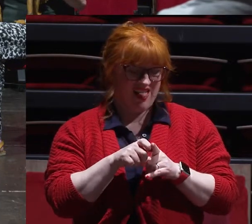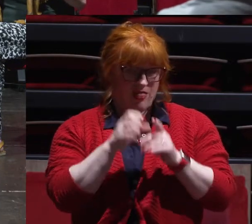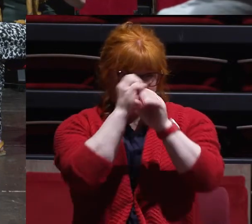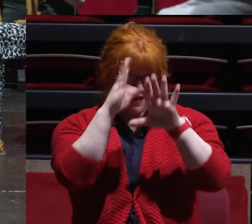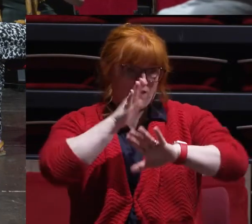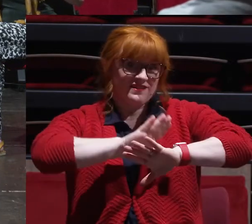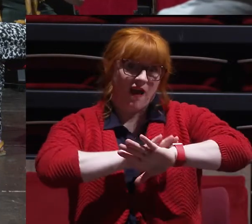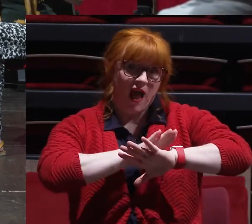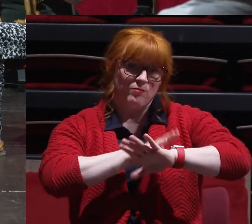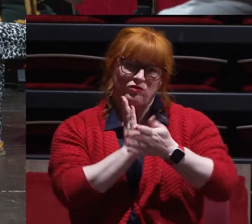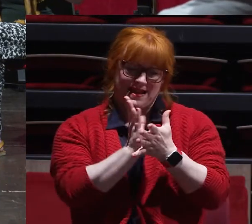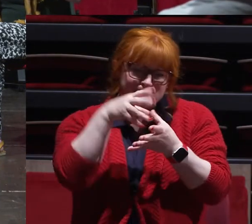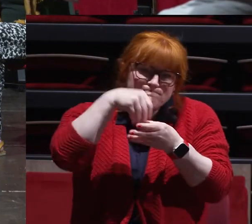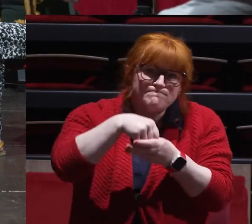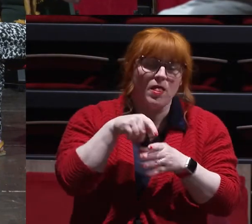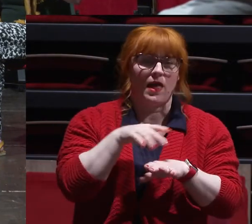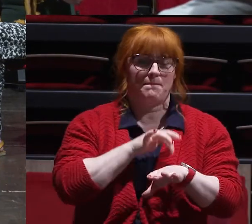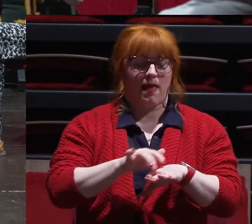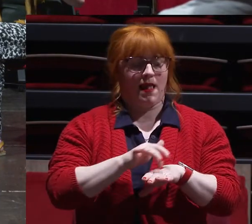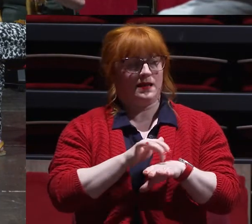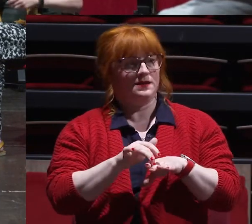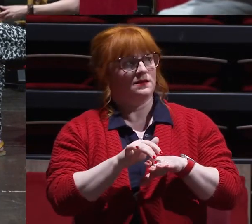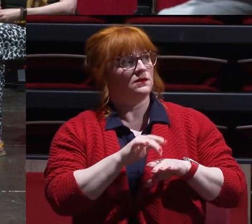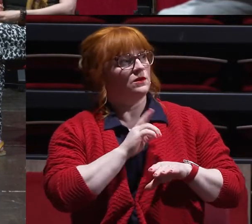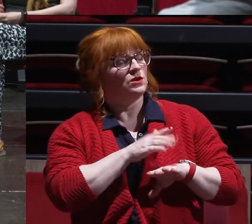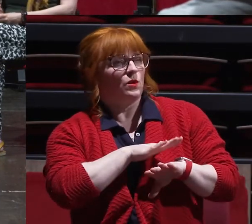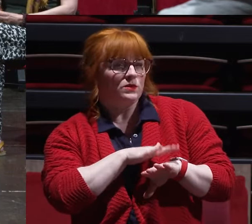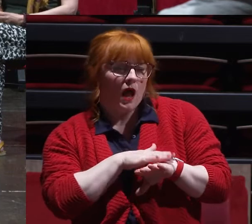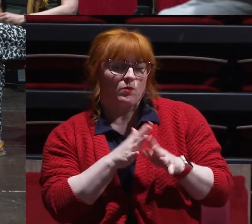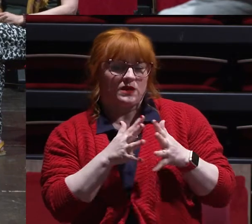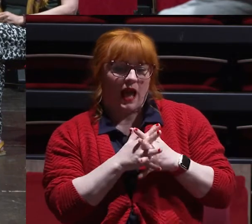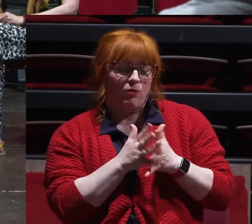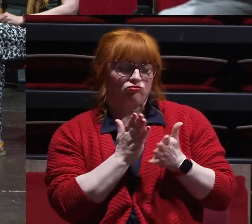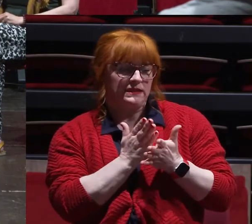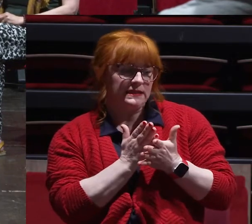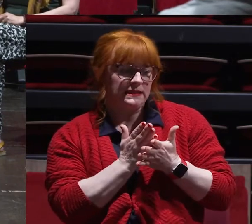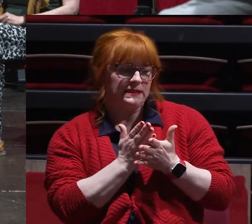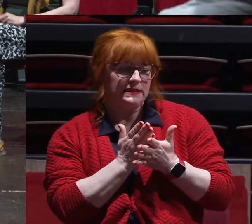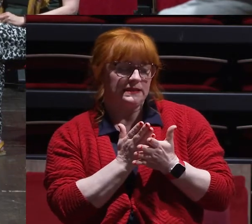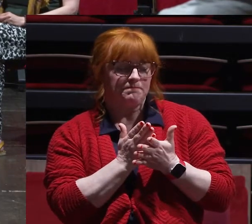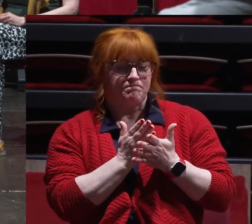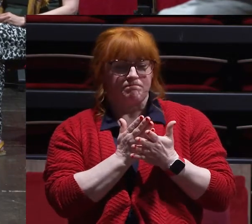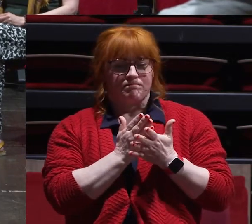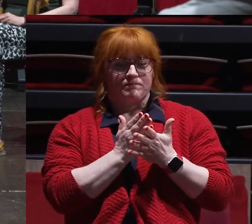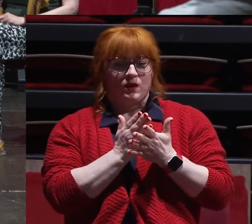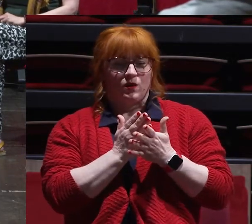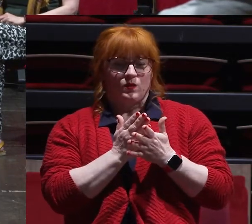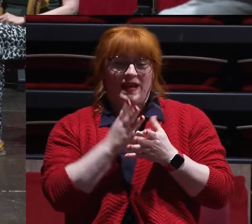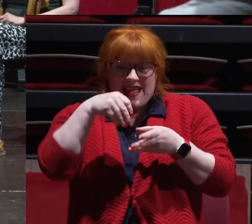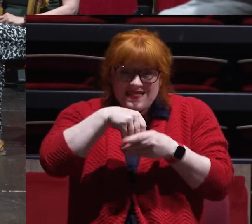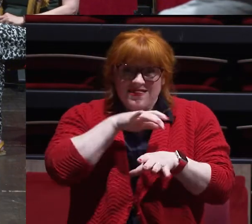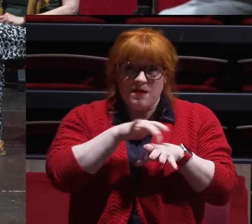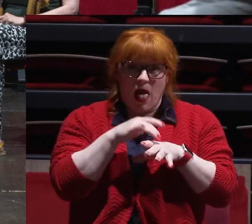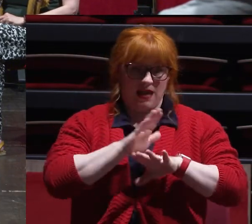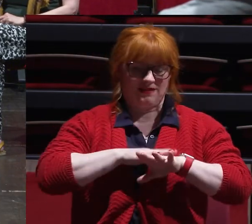so much a part of the question that you were asking. It became, the way of unearthing that